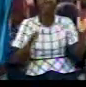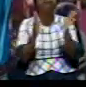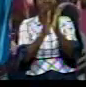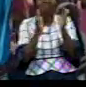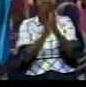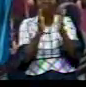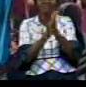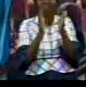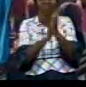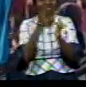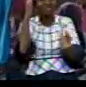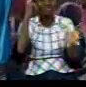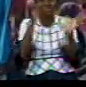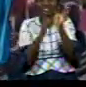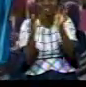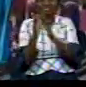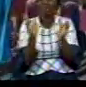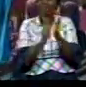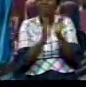for jesus